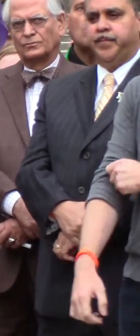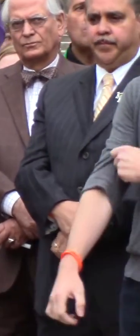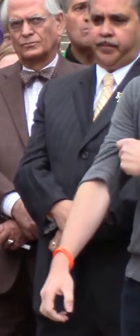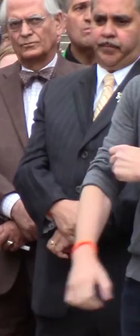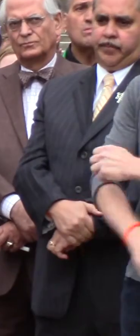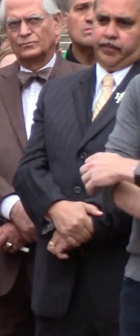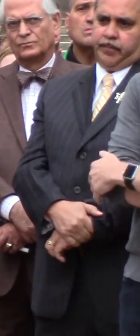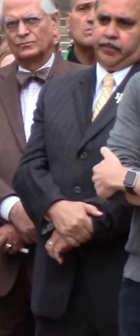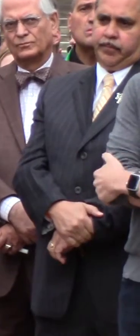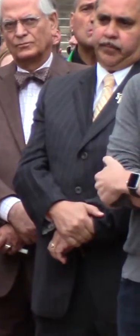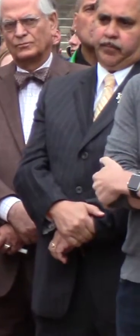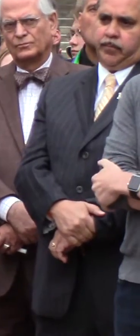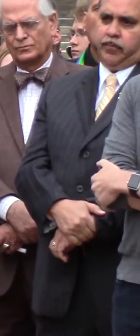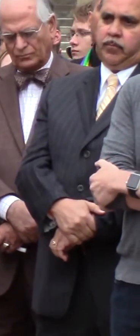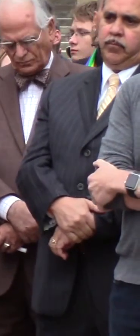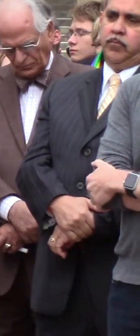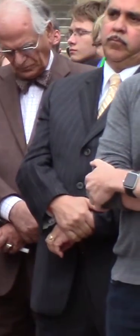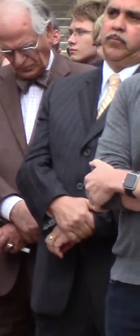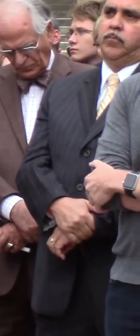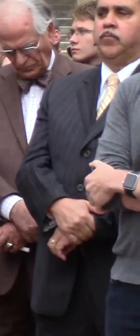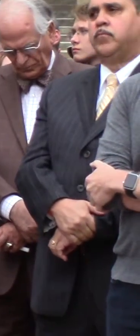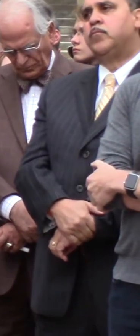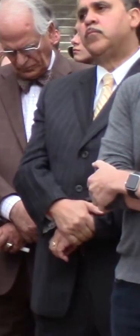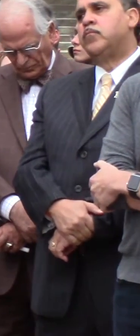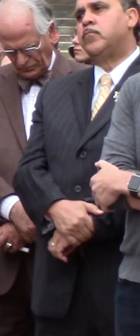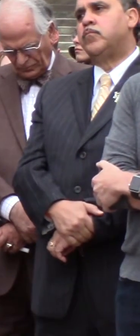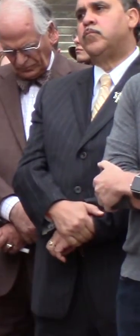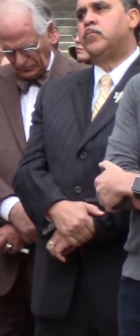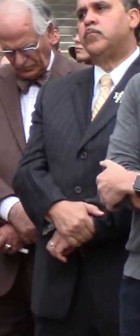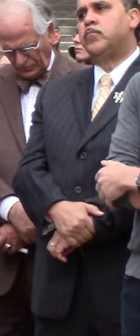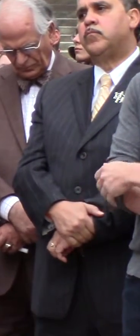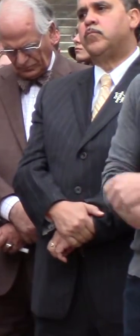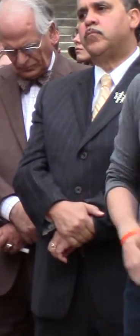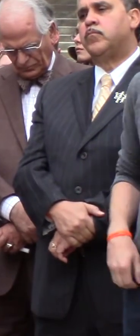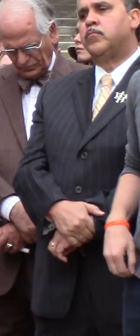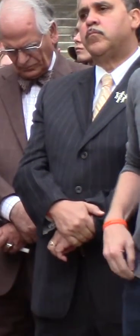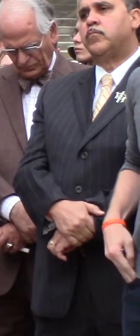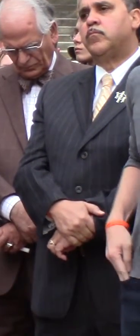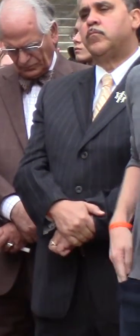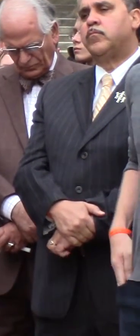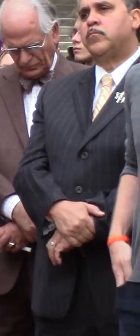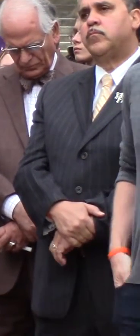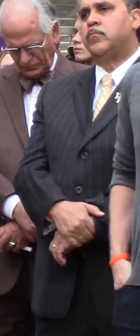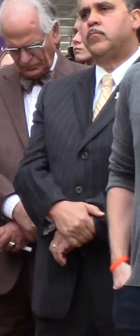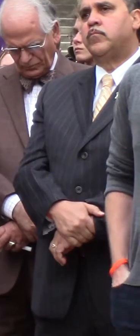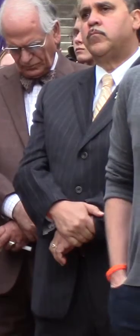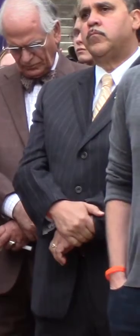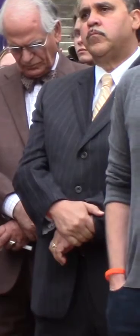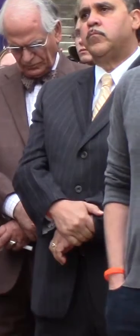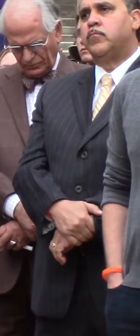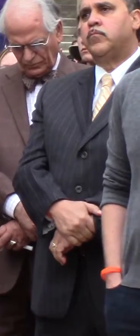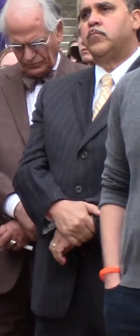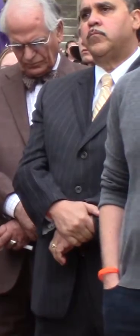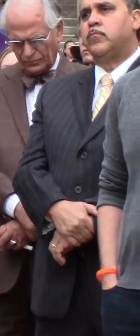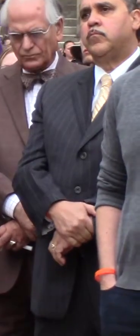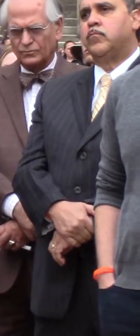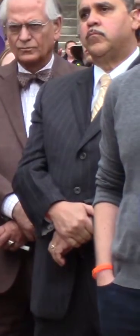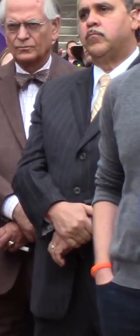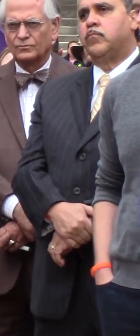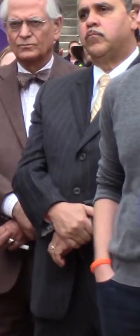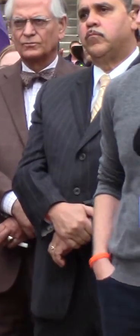I am sick and tired of hearing that the right of an individual to own an assault weapon is greater than